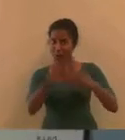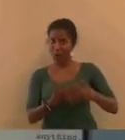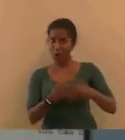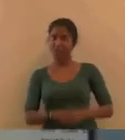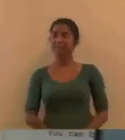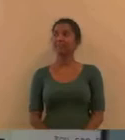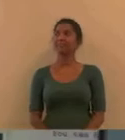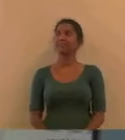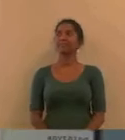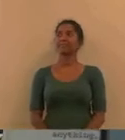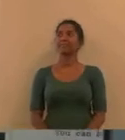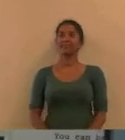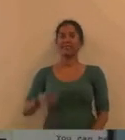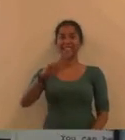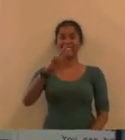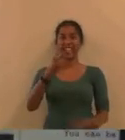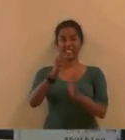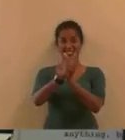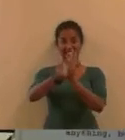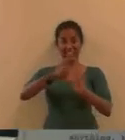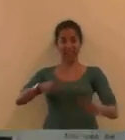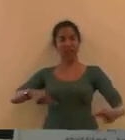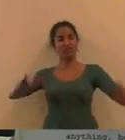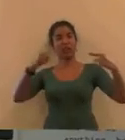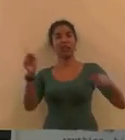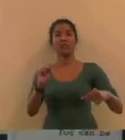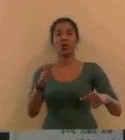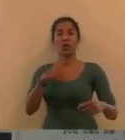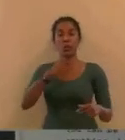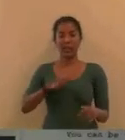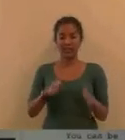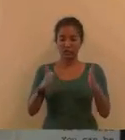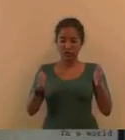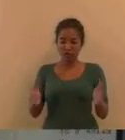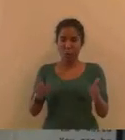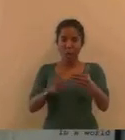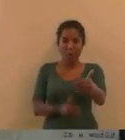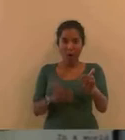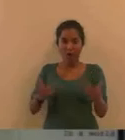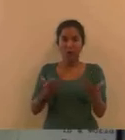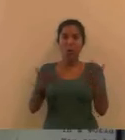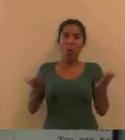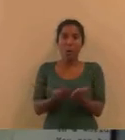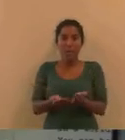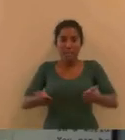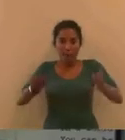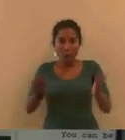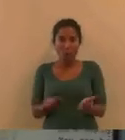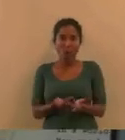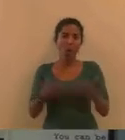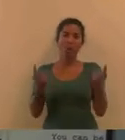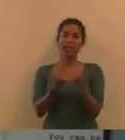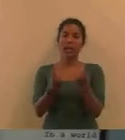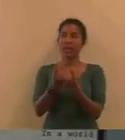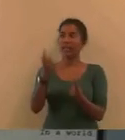Okay, for skill challenge number 2, you're going to need a small box, a small bowl, or something, an item, where the